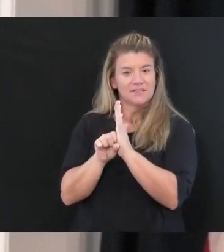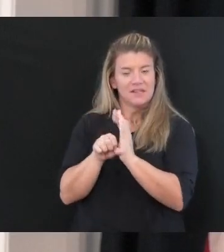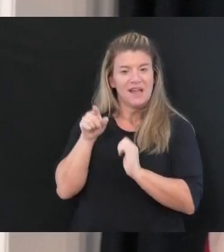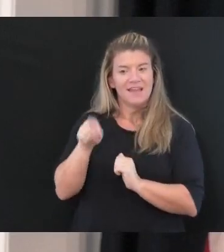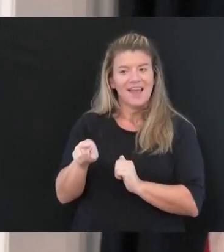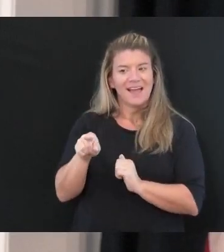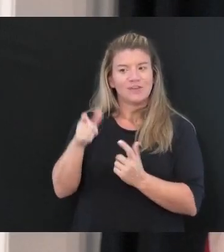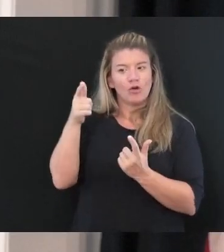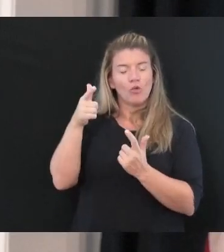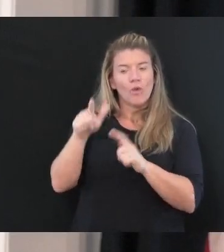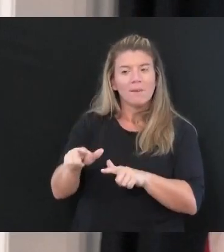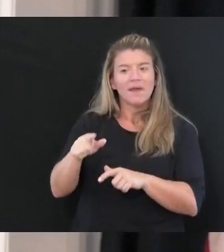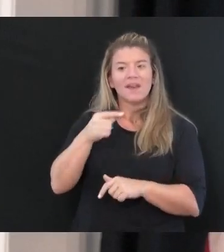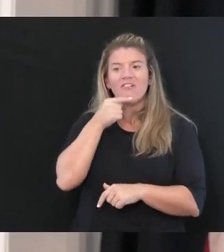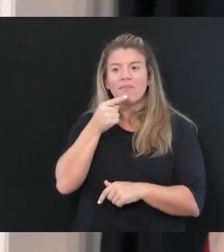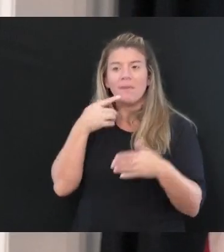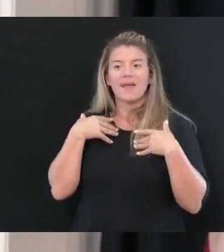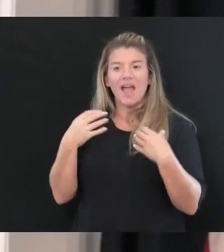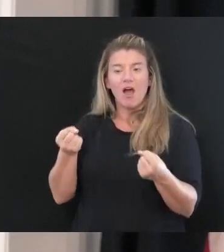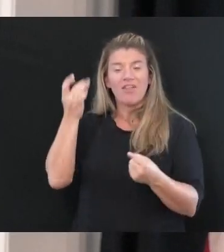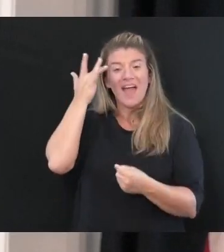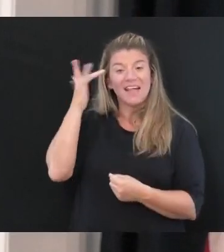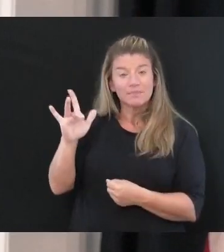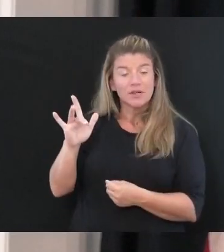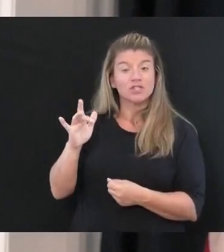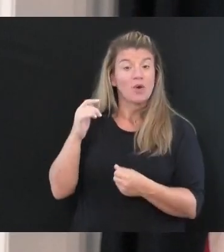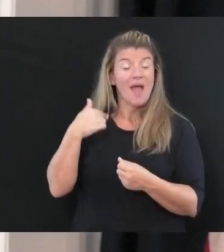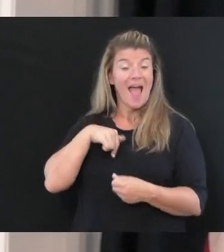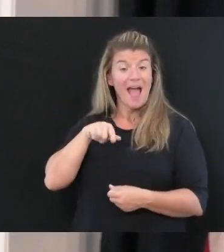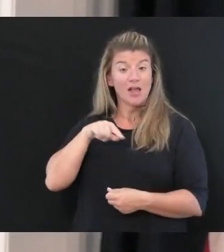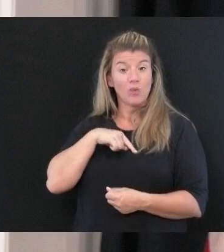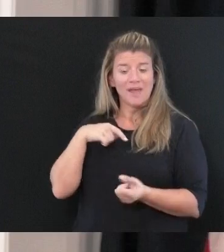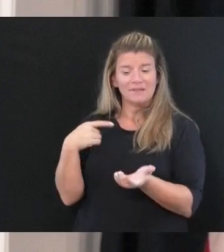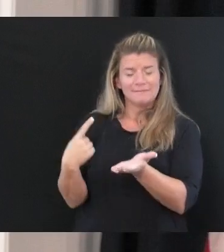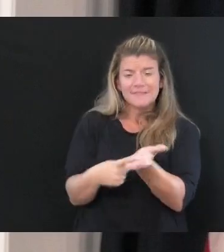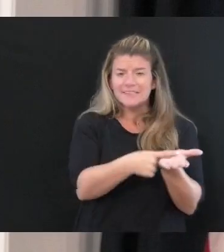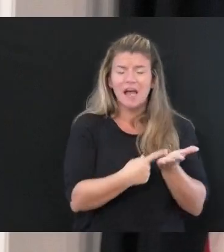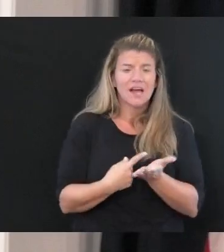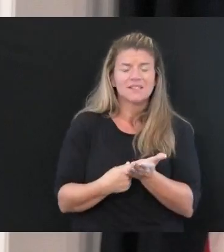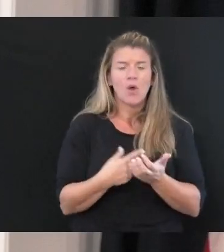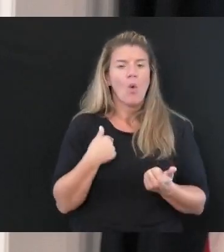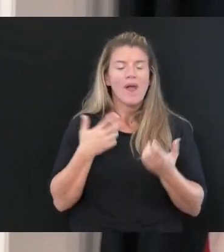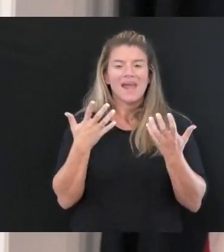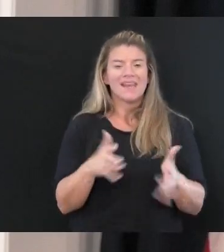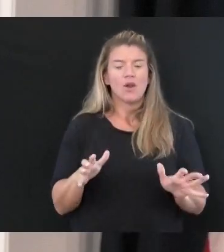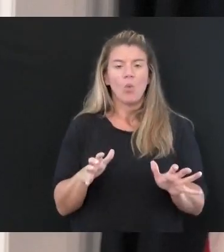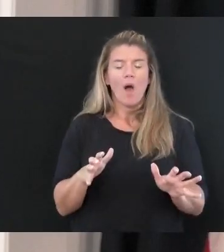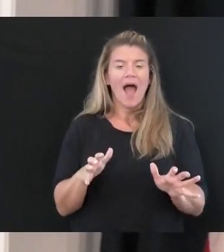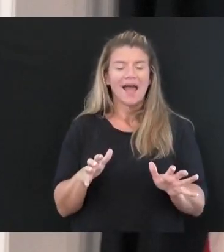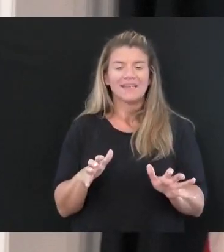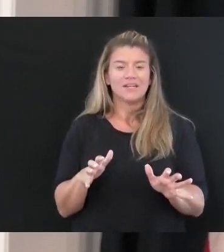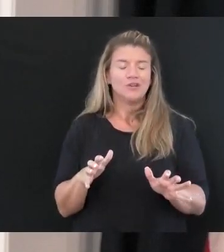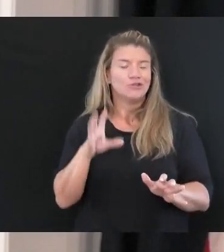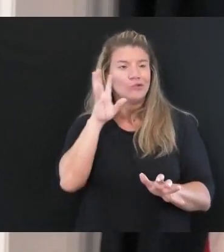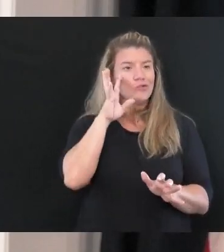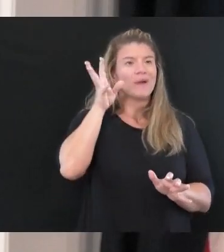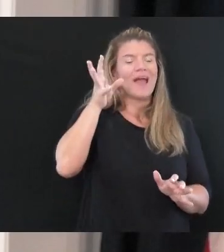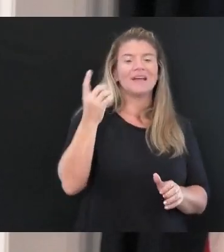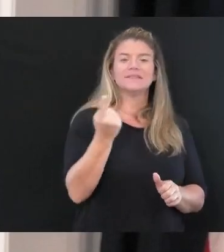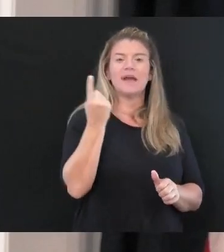agreement of public health experts. So as we talked, we did not want to create something that wouldn't